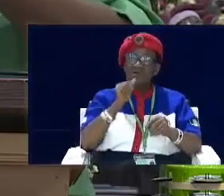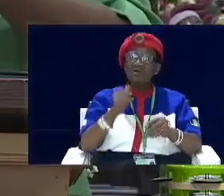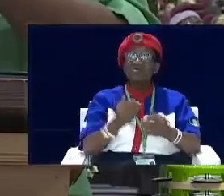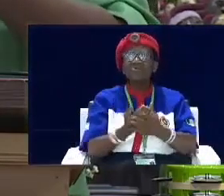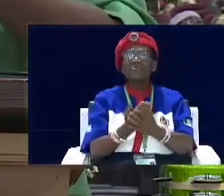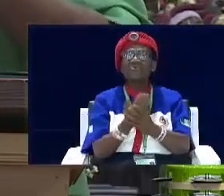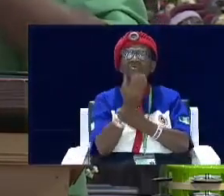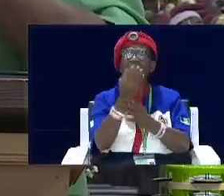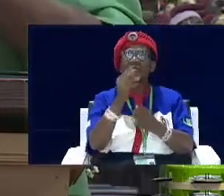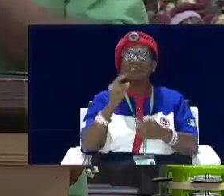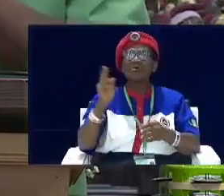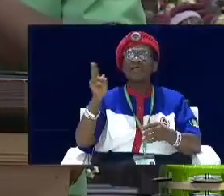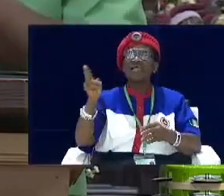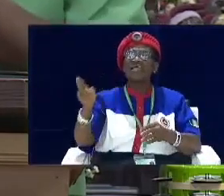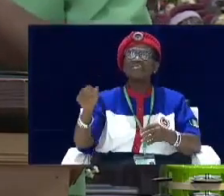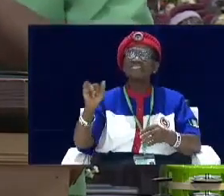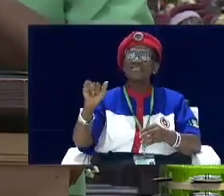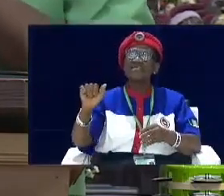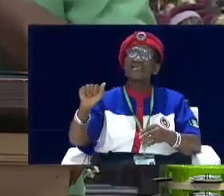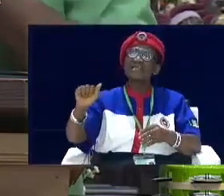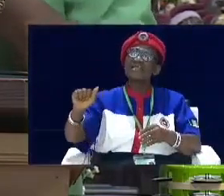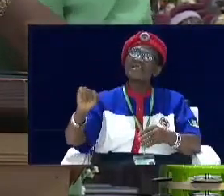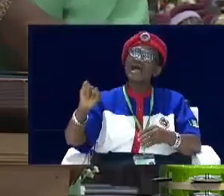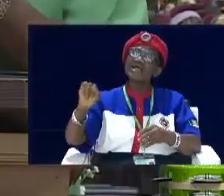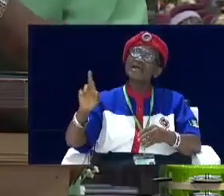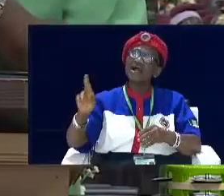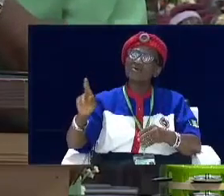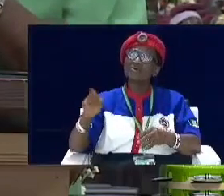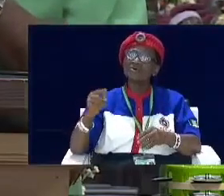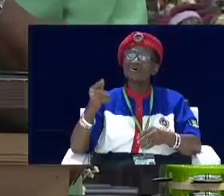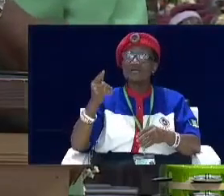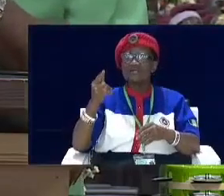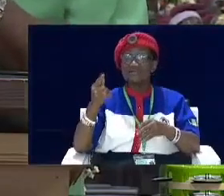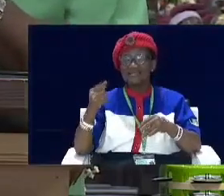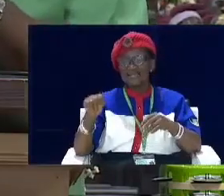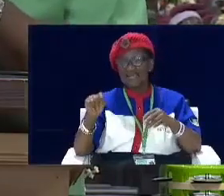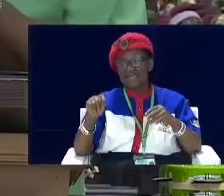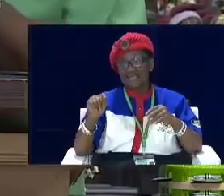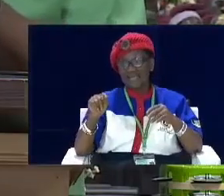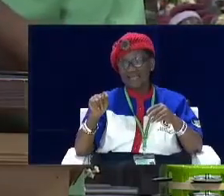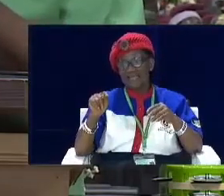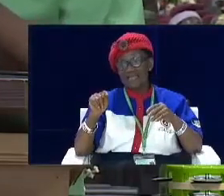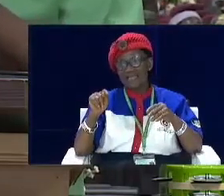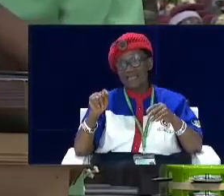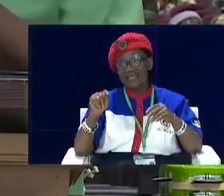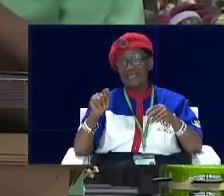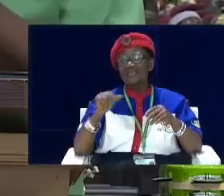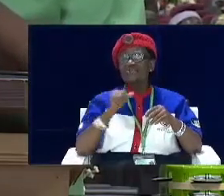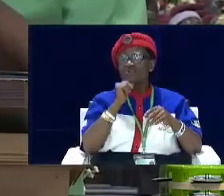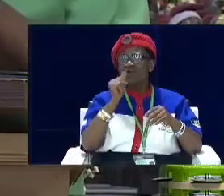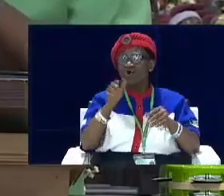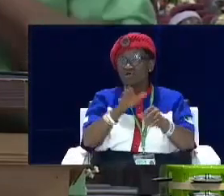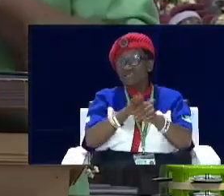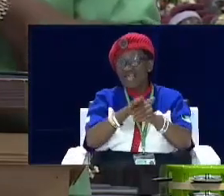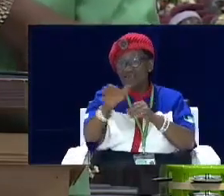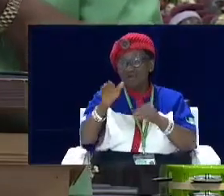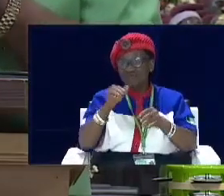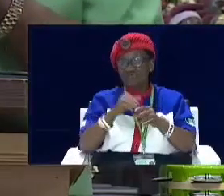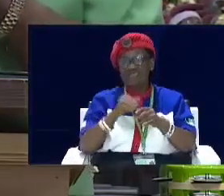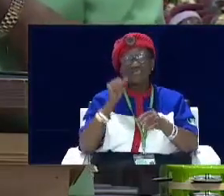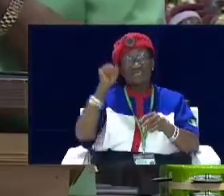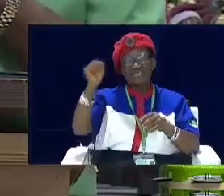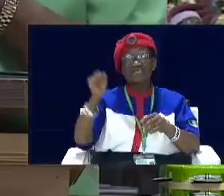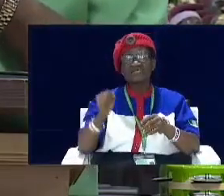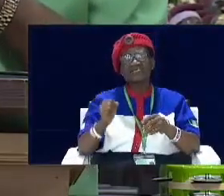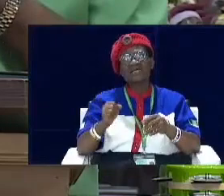The handicap, as it were. Ohun tó dàbí wípé kò tó nínú ayé rẹ̀ yẹn. Did not stop